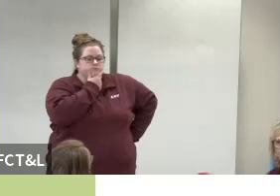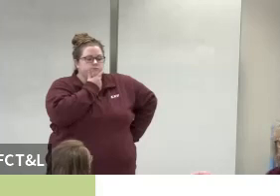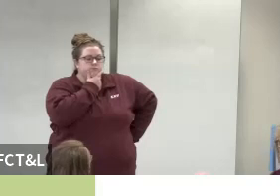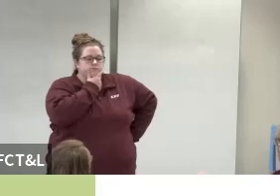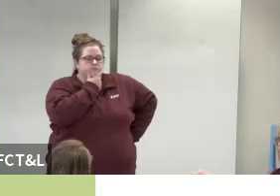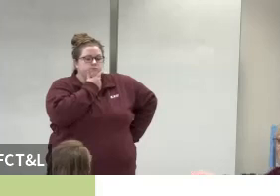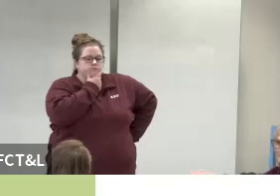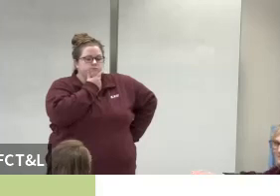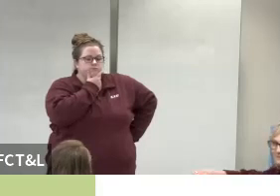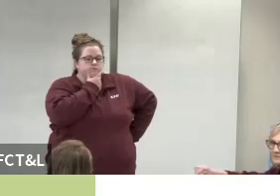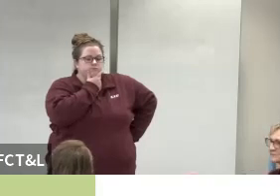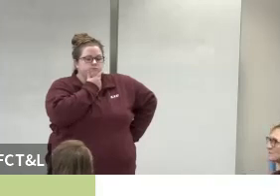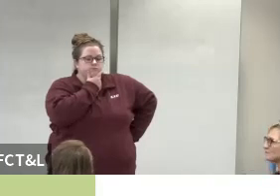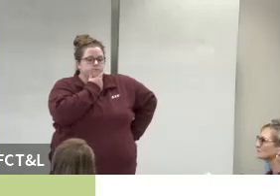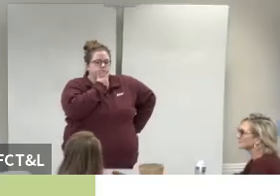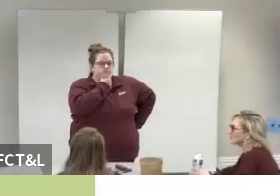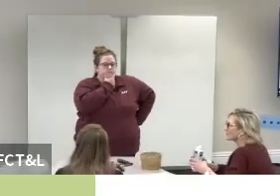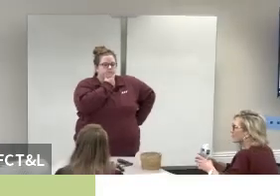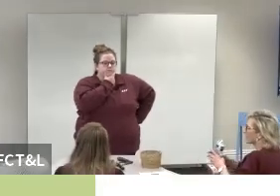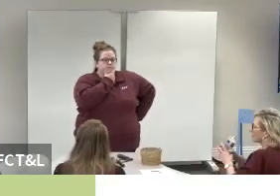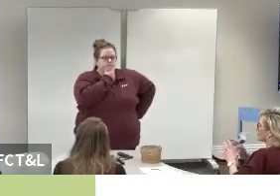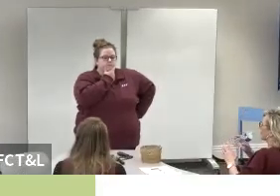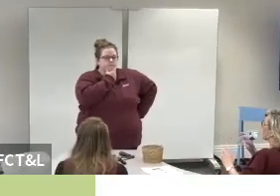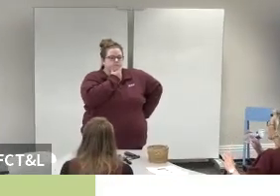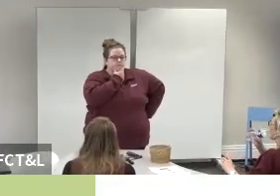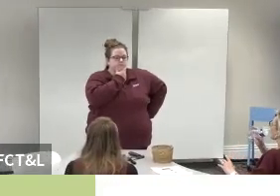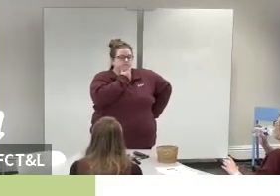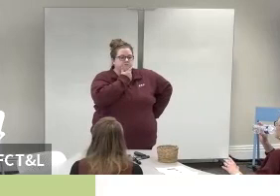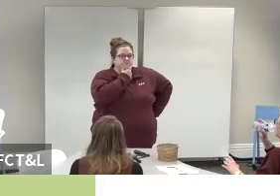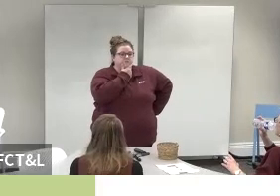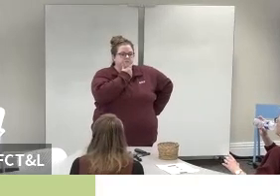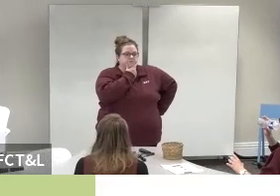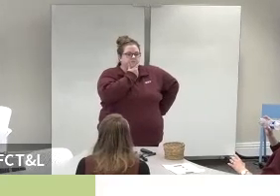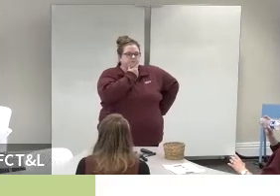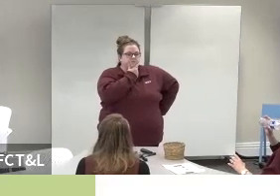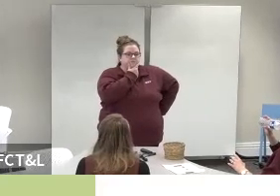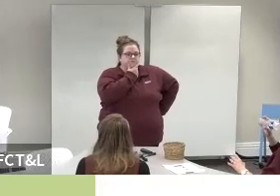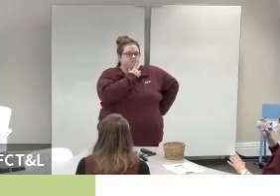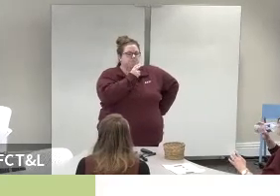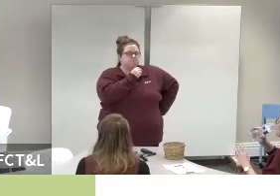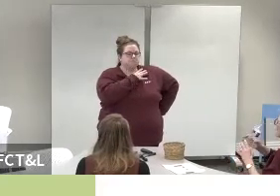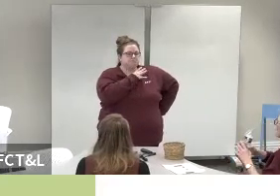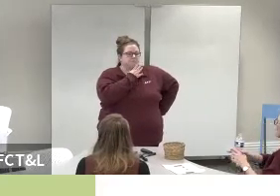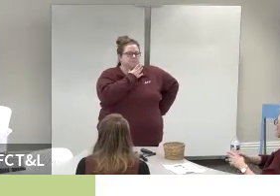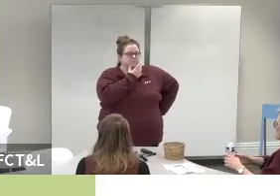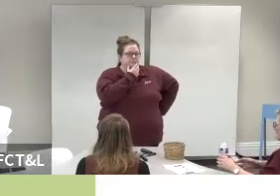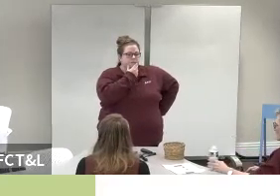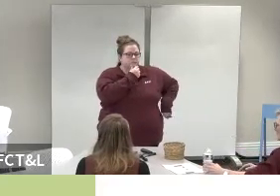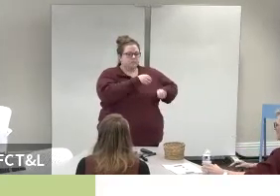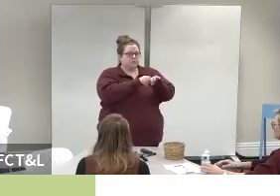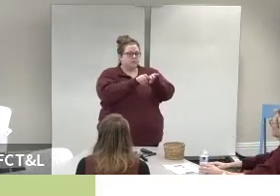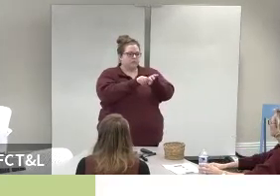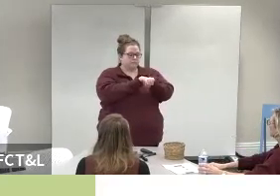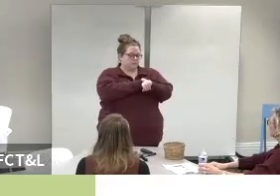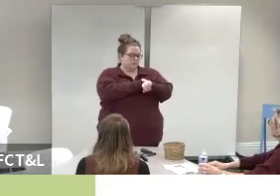community. So she's over there engaged with them. She talks a lot. And she's got a few students and parents, and she engages with